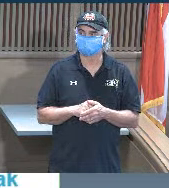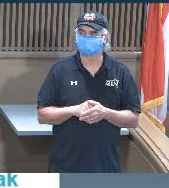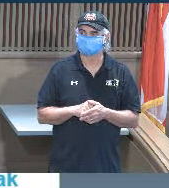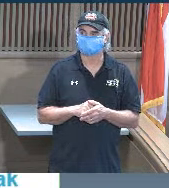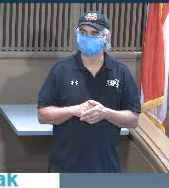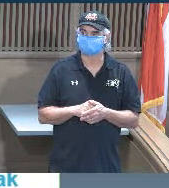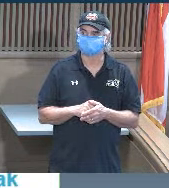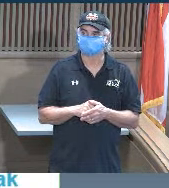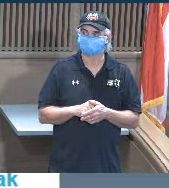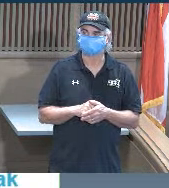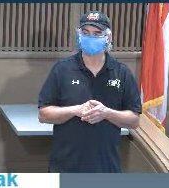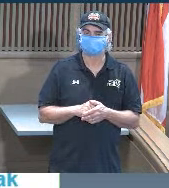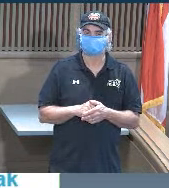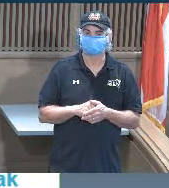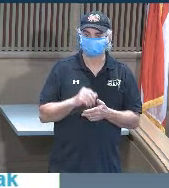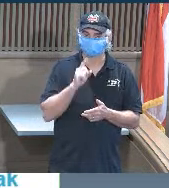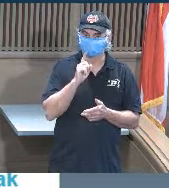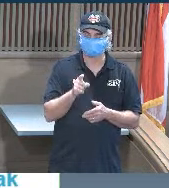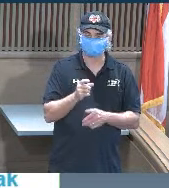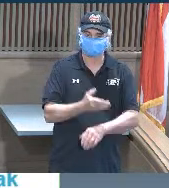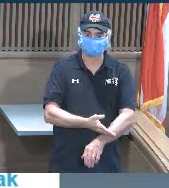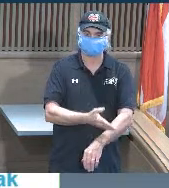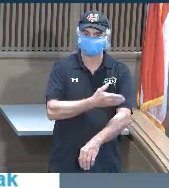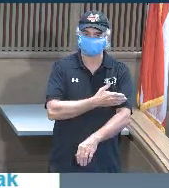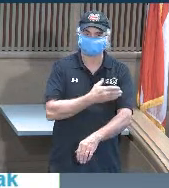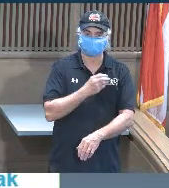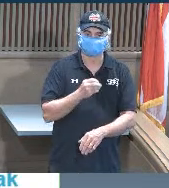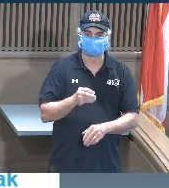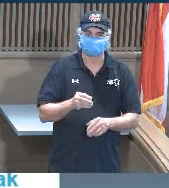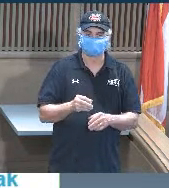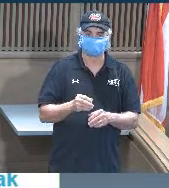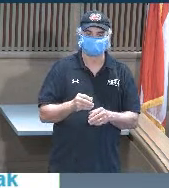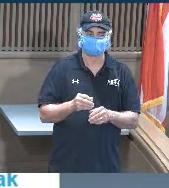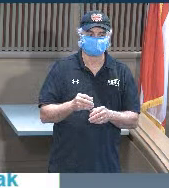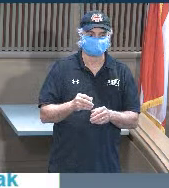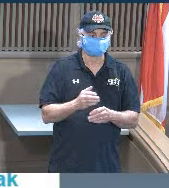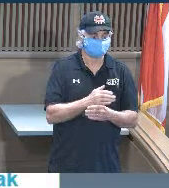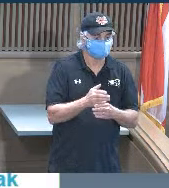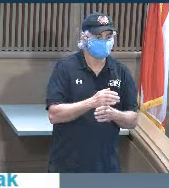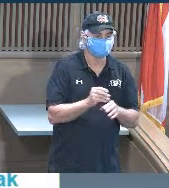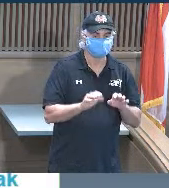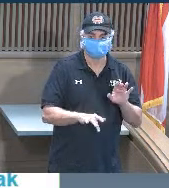We're looking much better, and the transmission appears to be slowing in the community, but again, we're not finished.